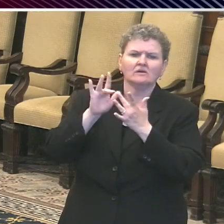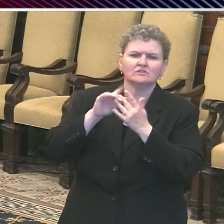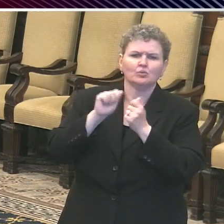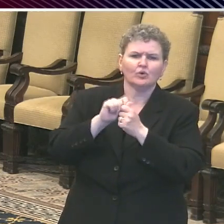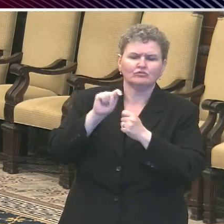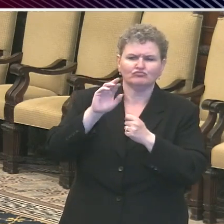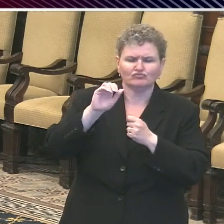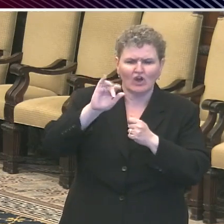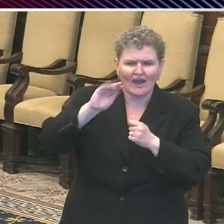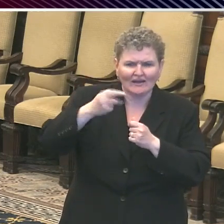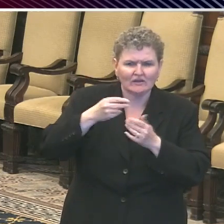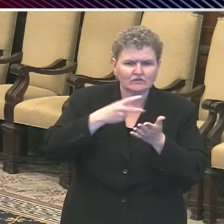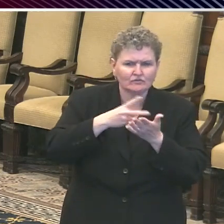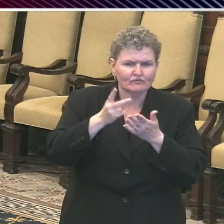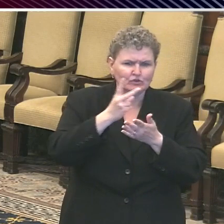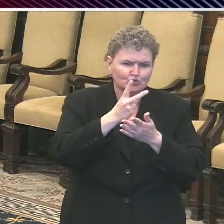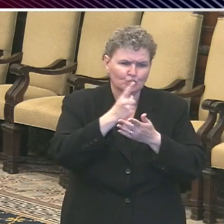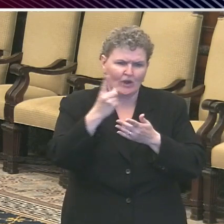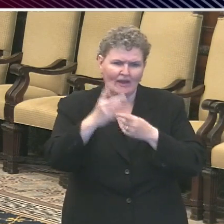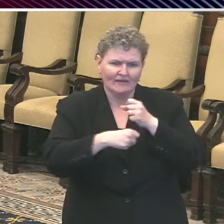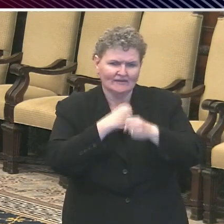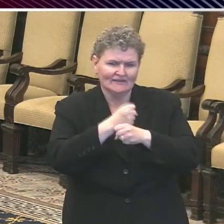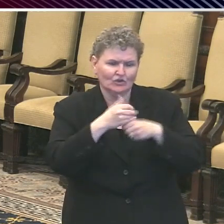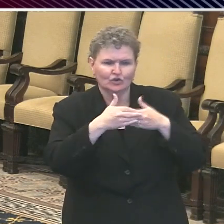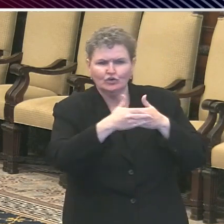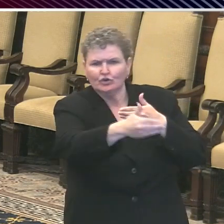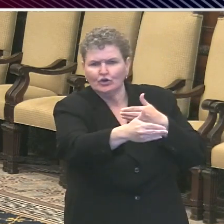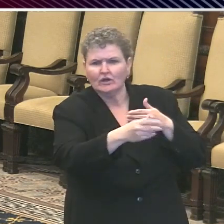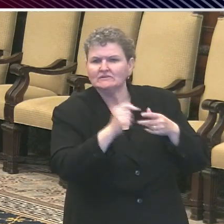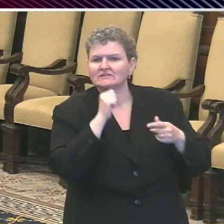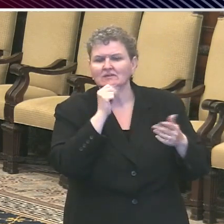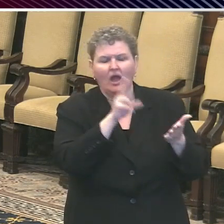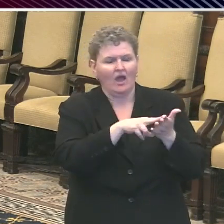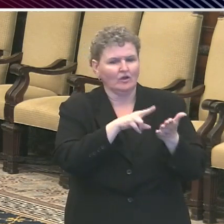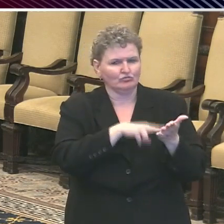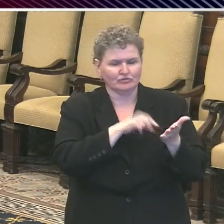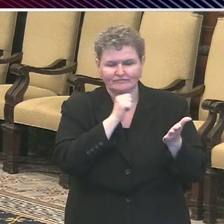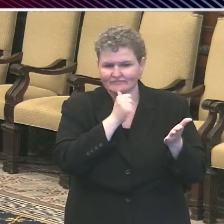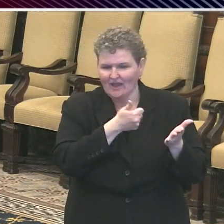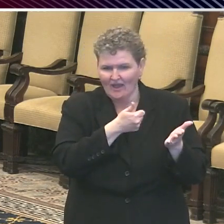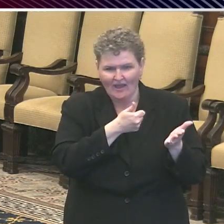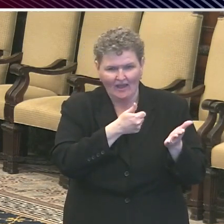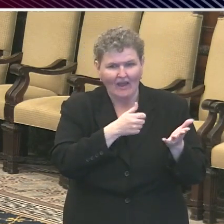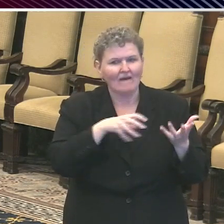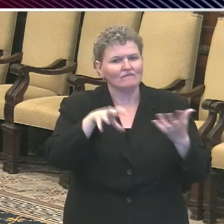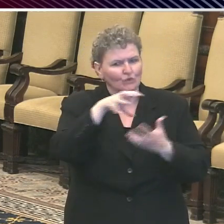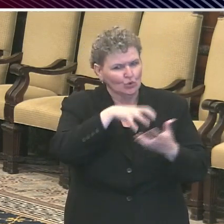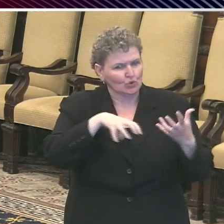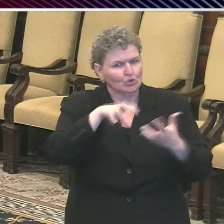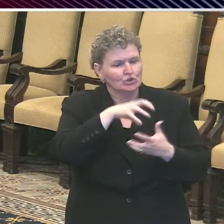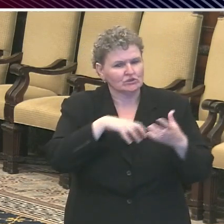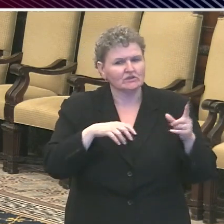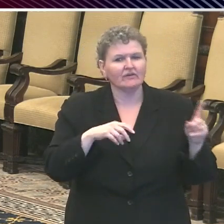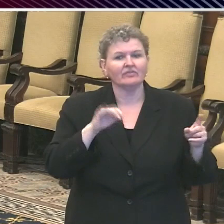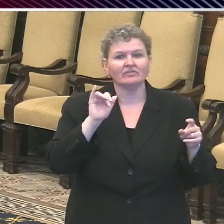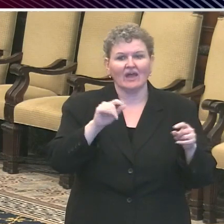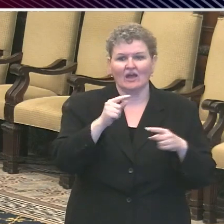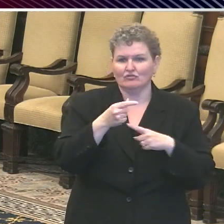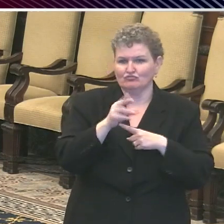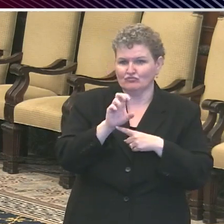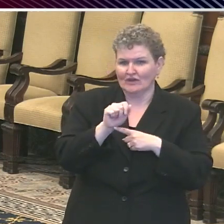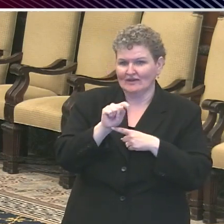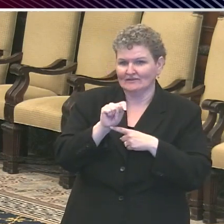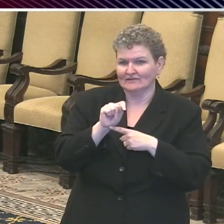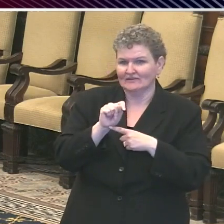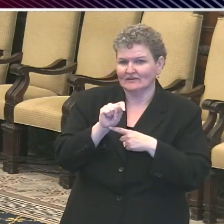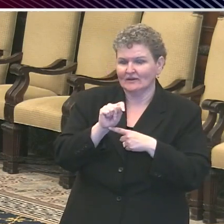years. $92 million is not an amount of a contract. Let me say that again, because there's a lot of confusion about that. $92 million is the grant we received from the Centers for Disease